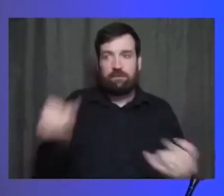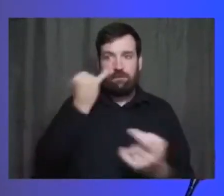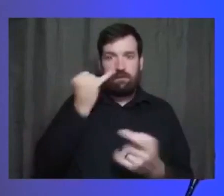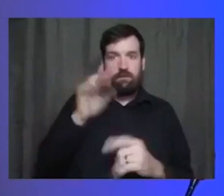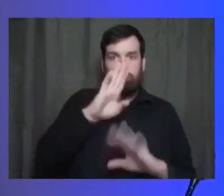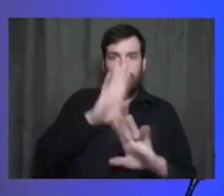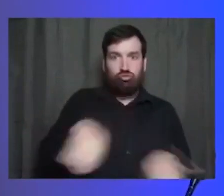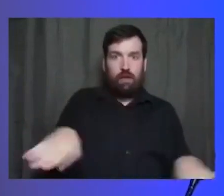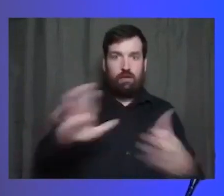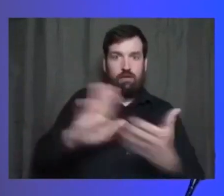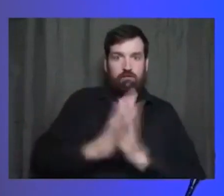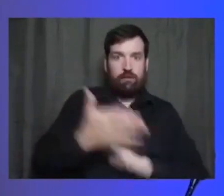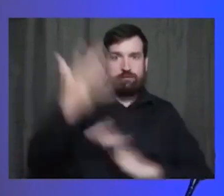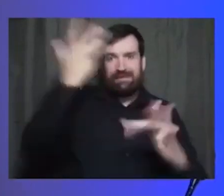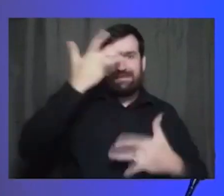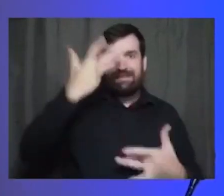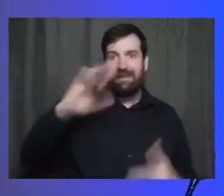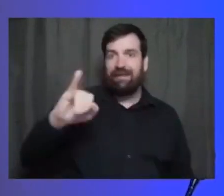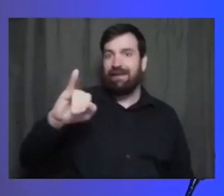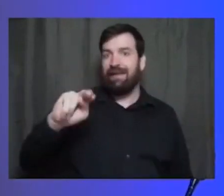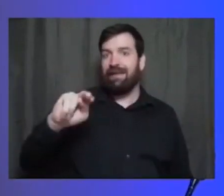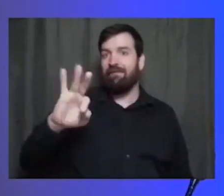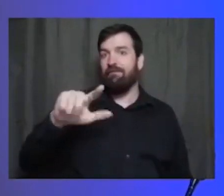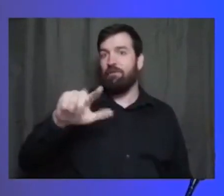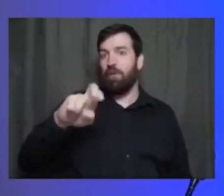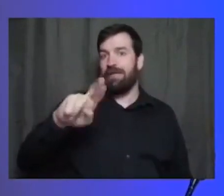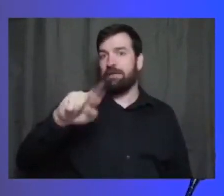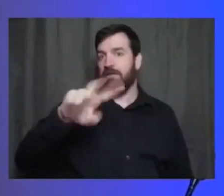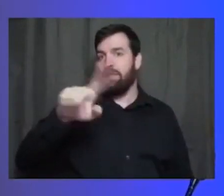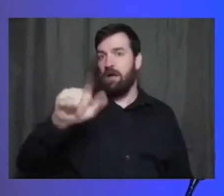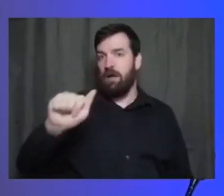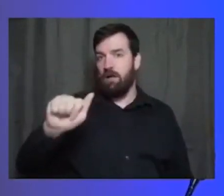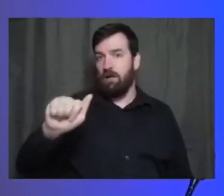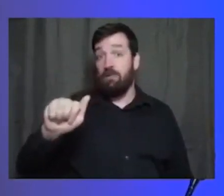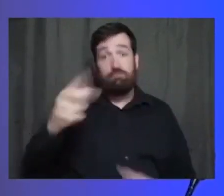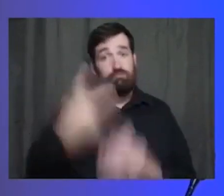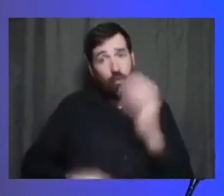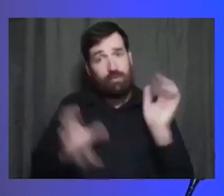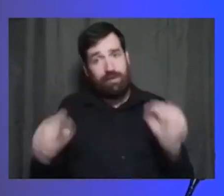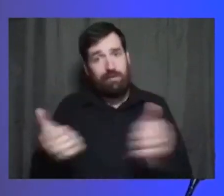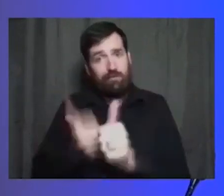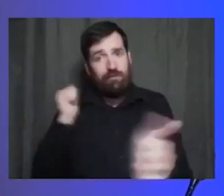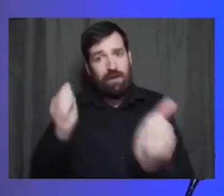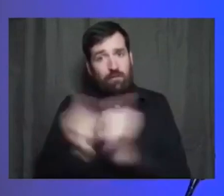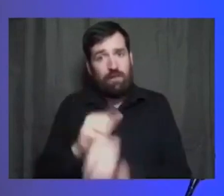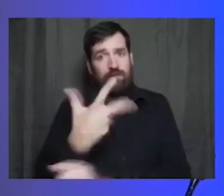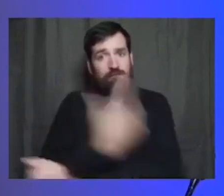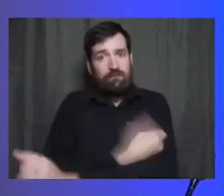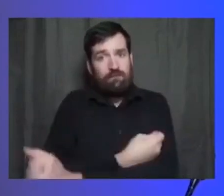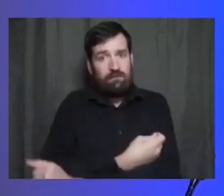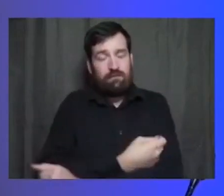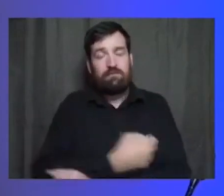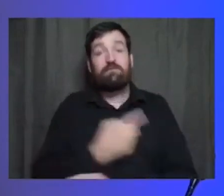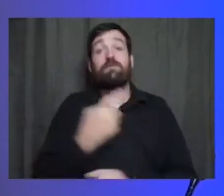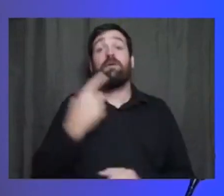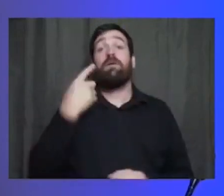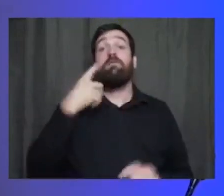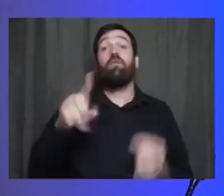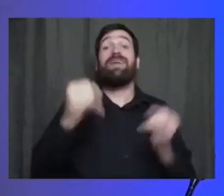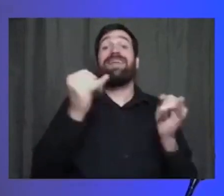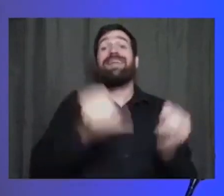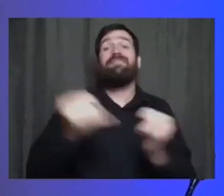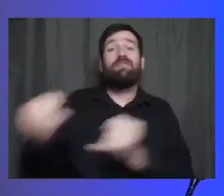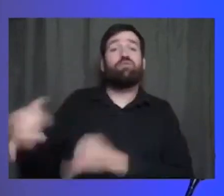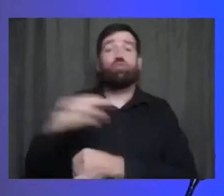year. Both are vaccine preventable diseases, and even if the individual risk may be small,